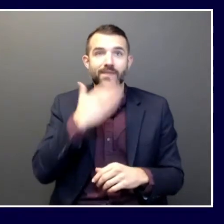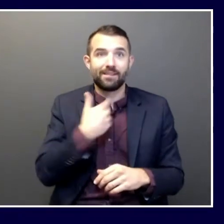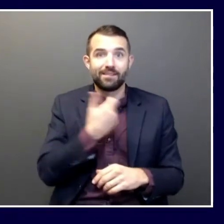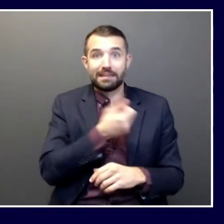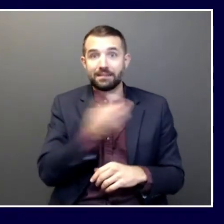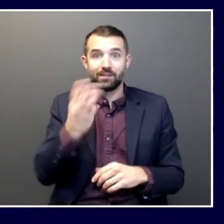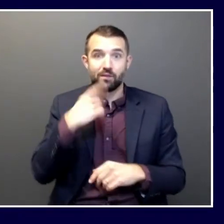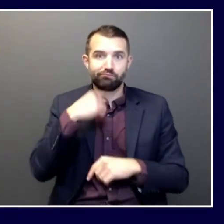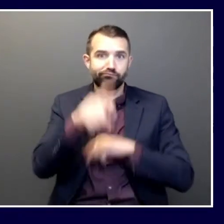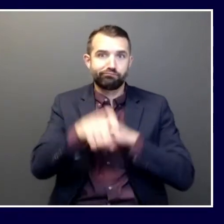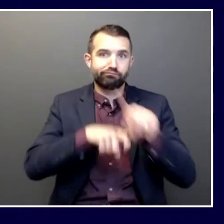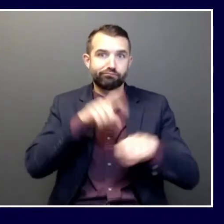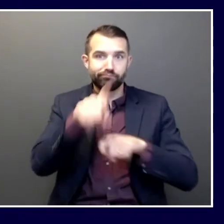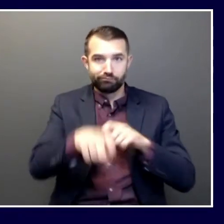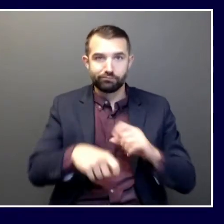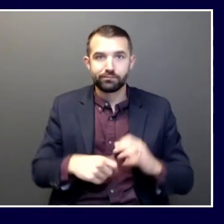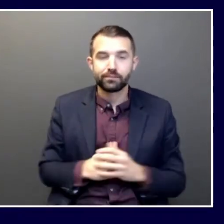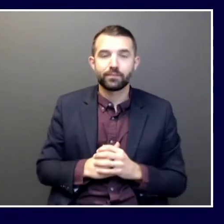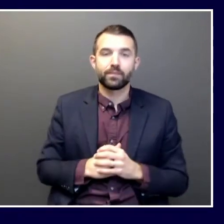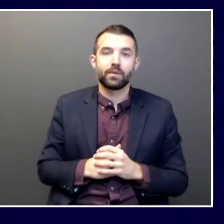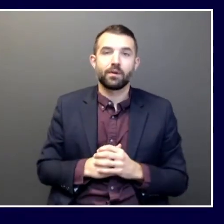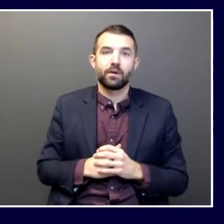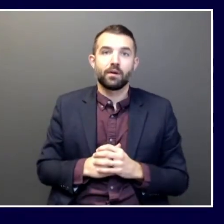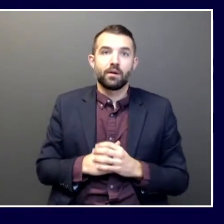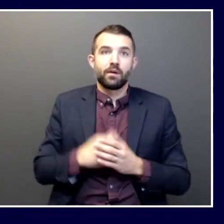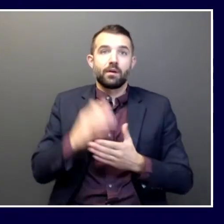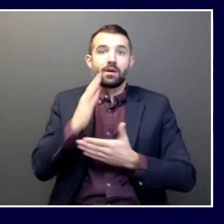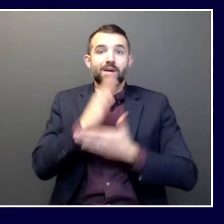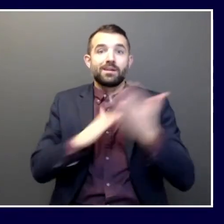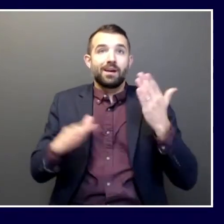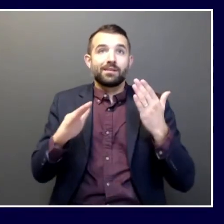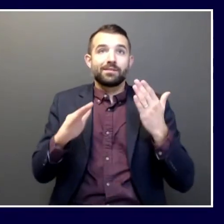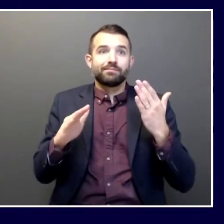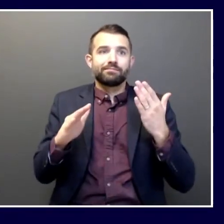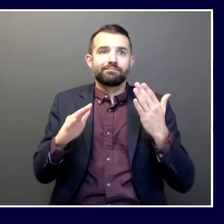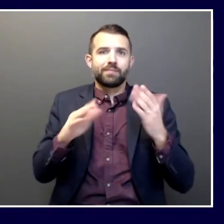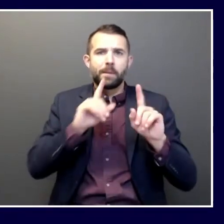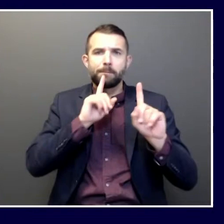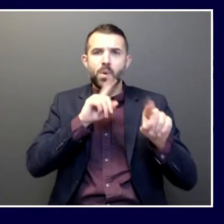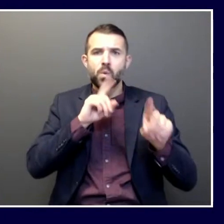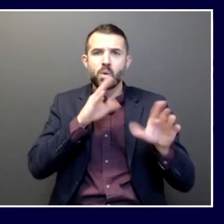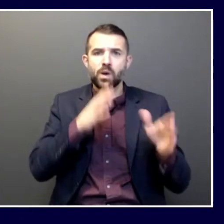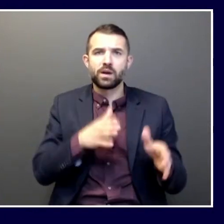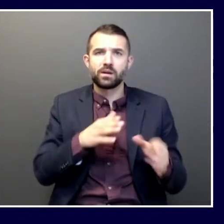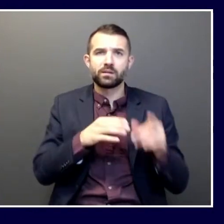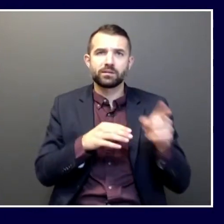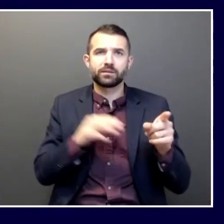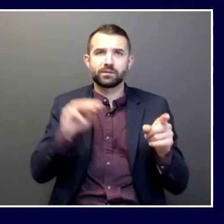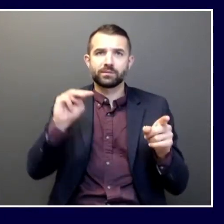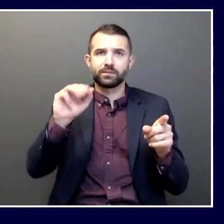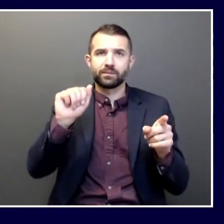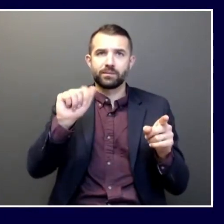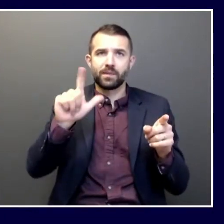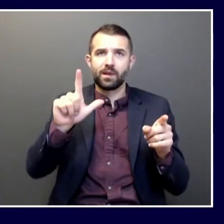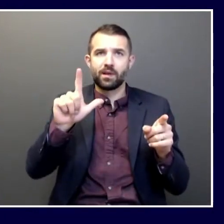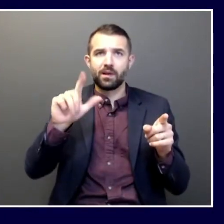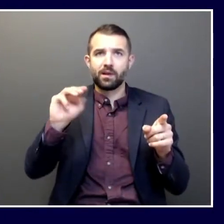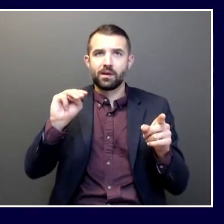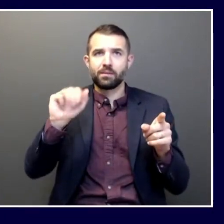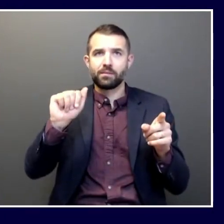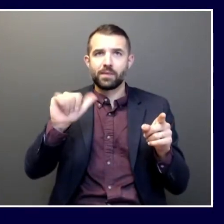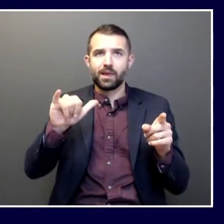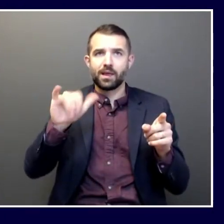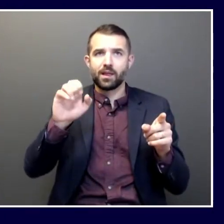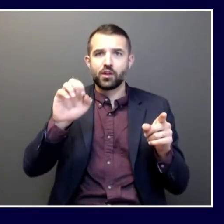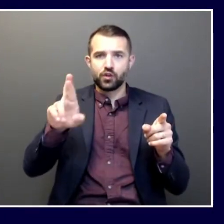There's been some reporting recently, including by Mel Meyer of WGME, about hospital